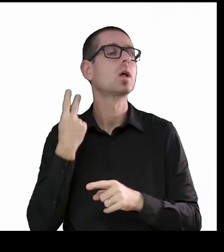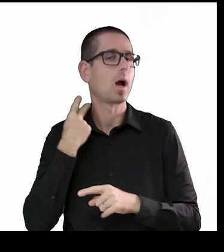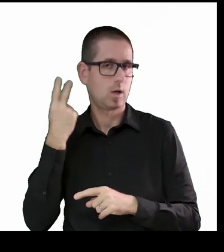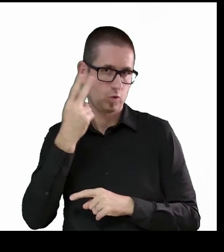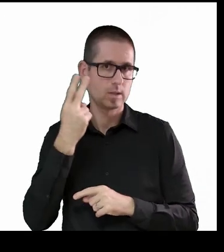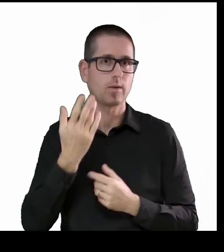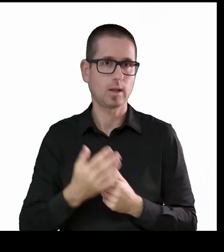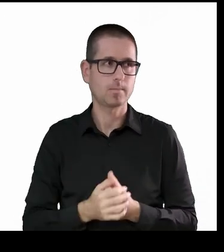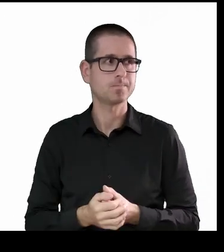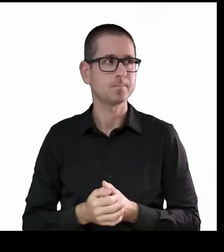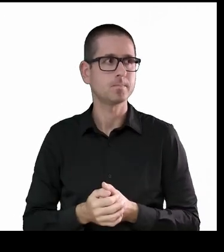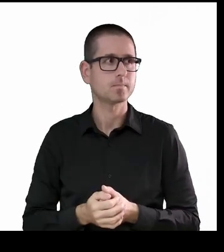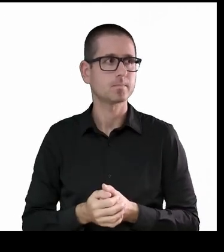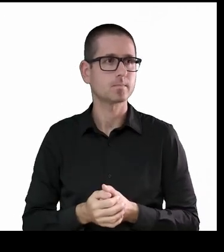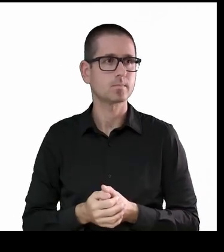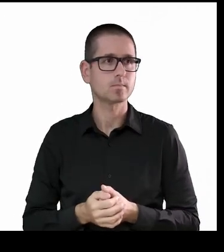course.